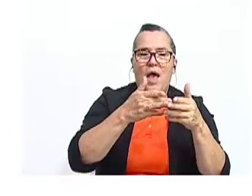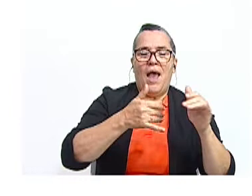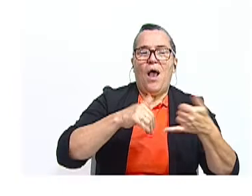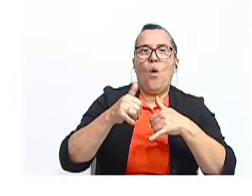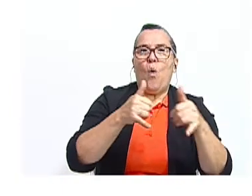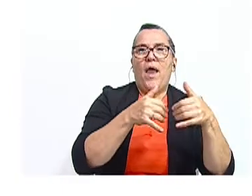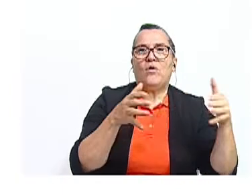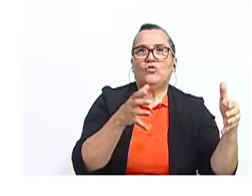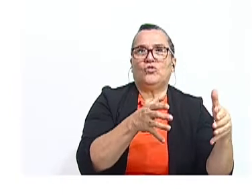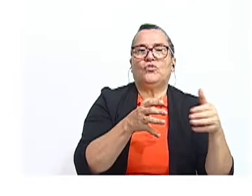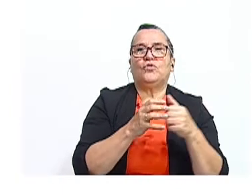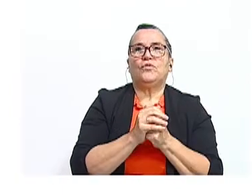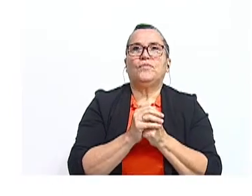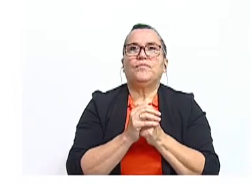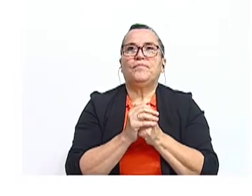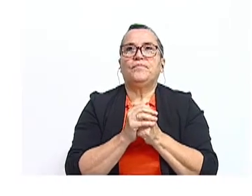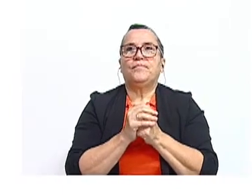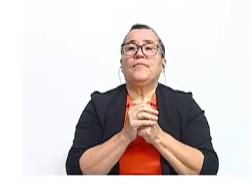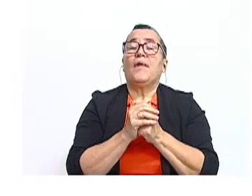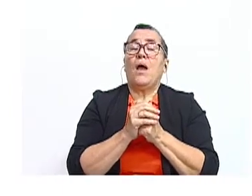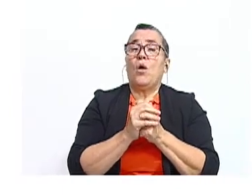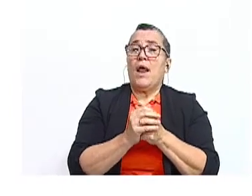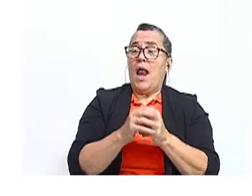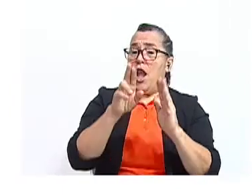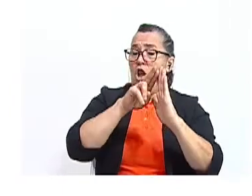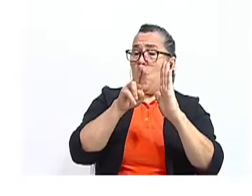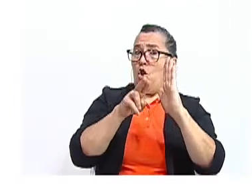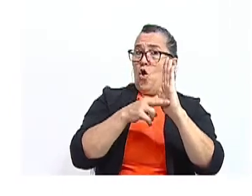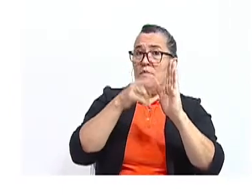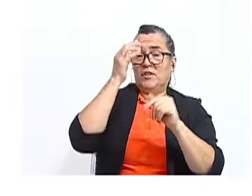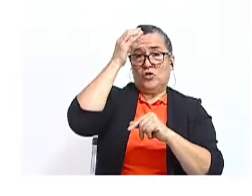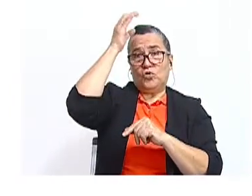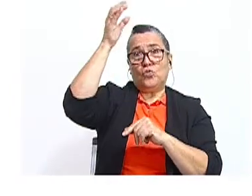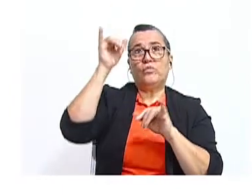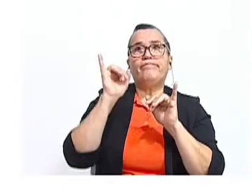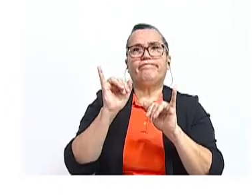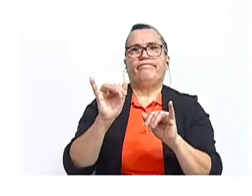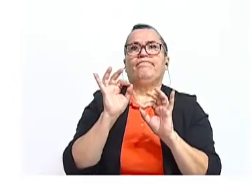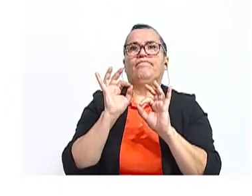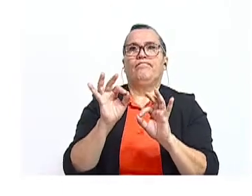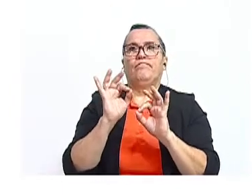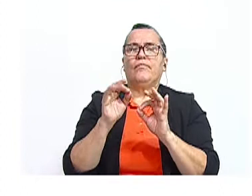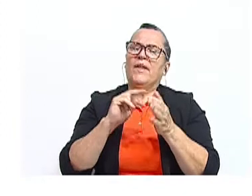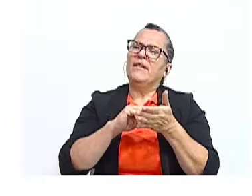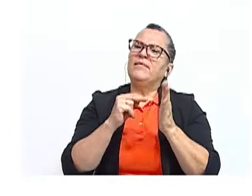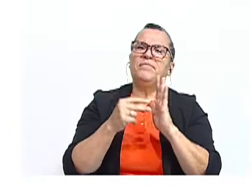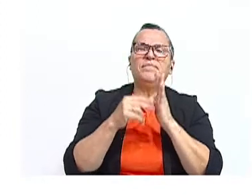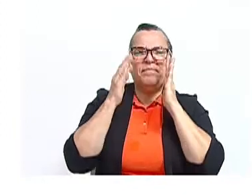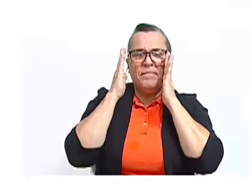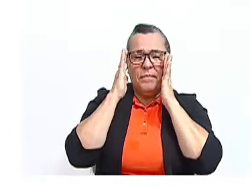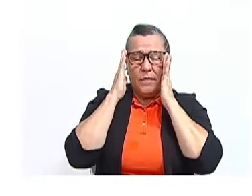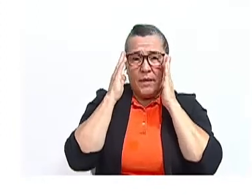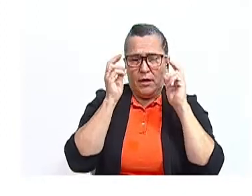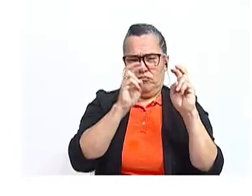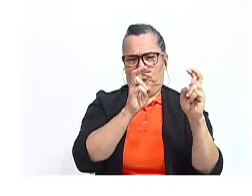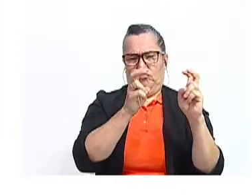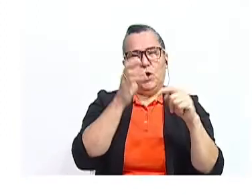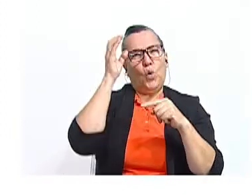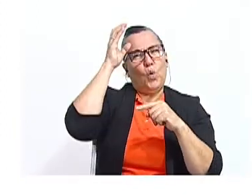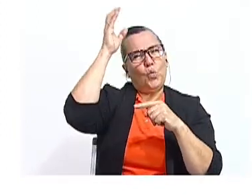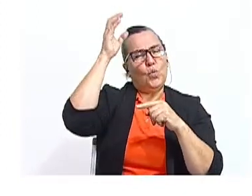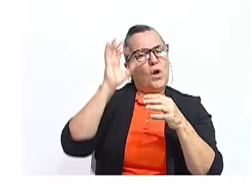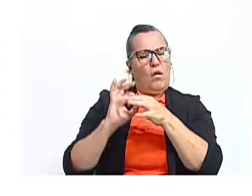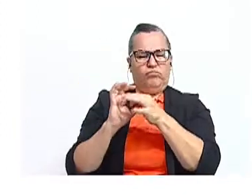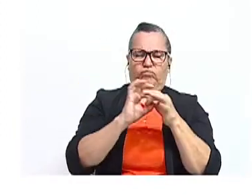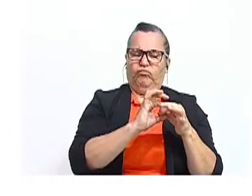Okay, next, please. Cultural norms, very good. So it says the term culture